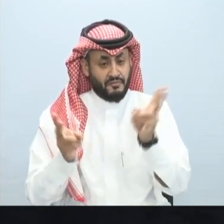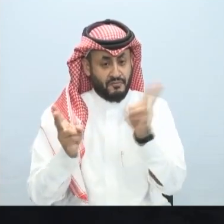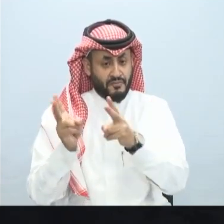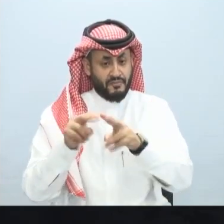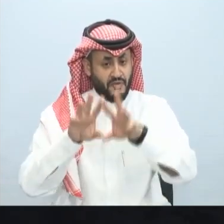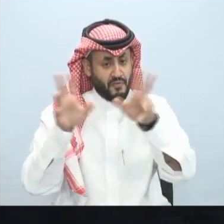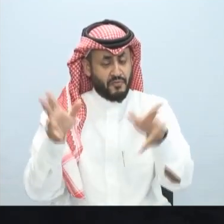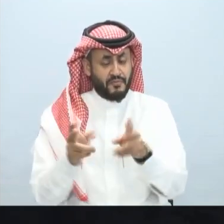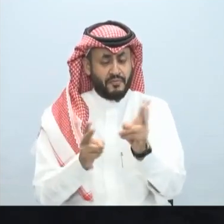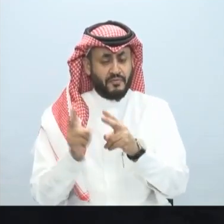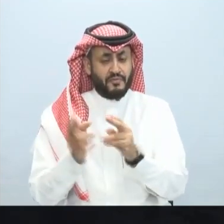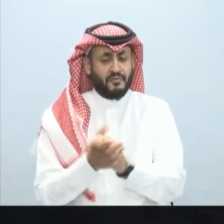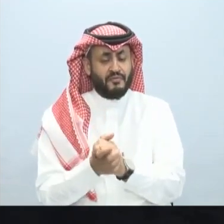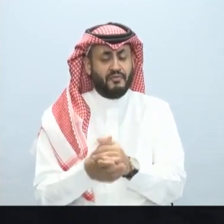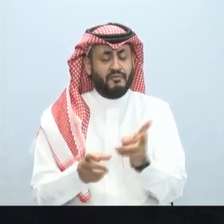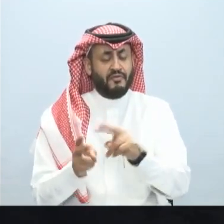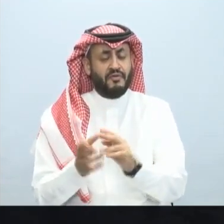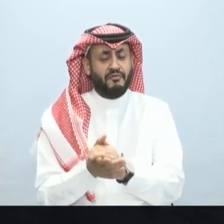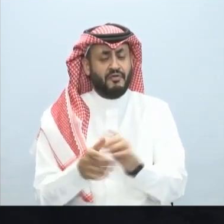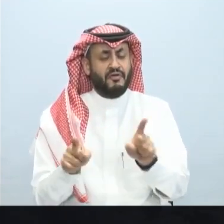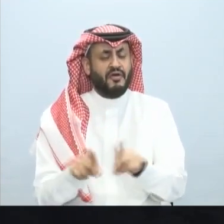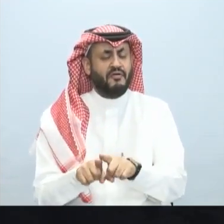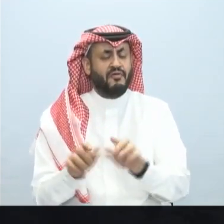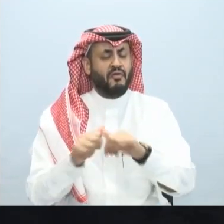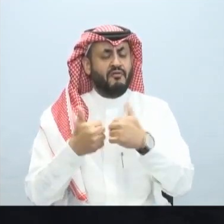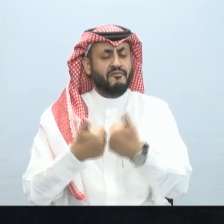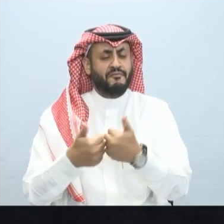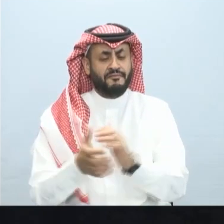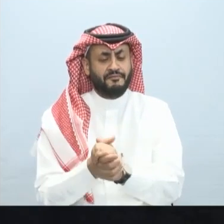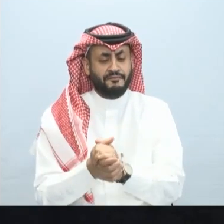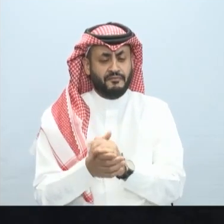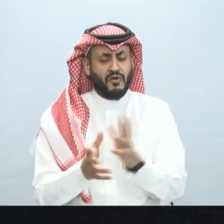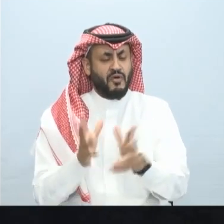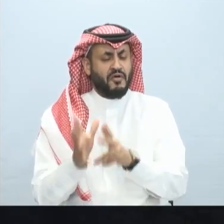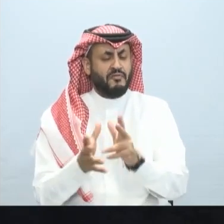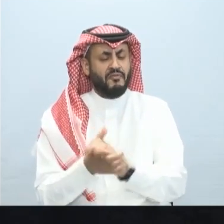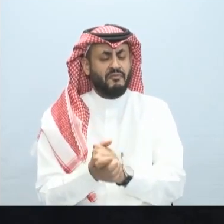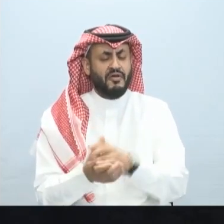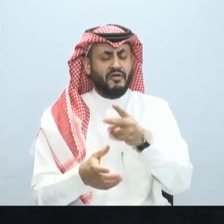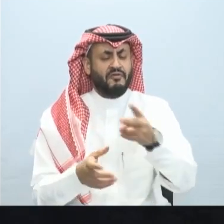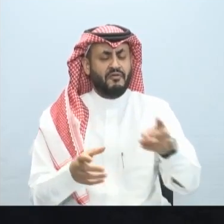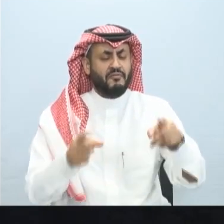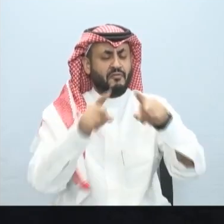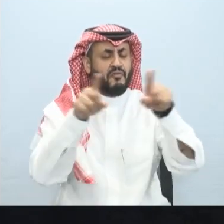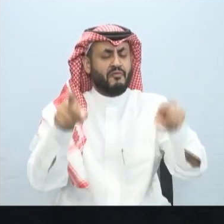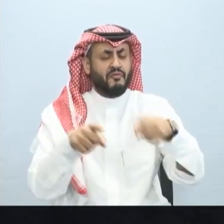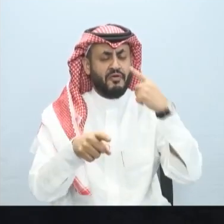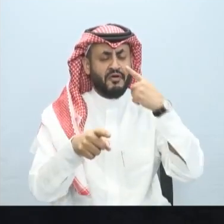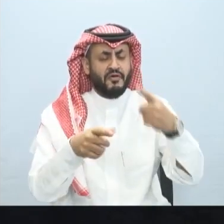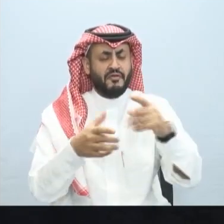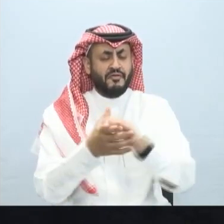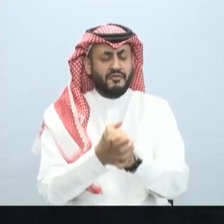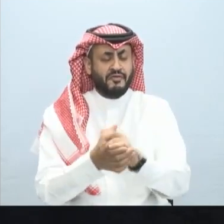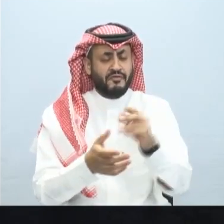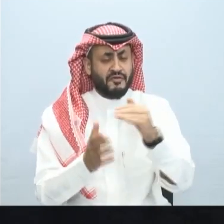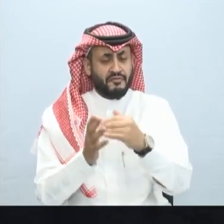that sometimes we do discuss with our friends or family. We just talk about different movies or different things or items